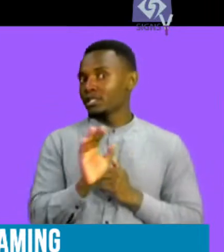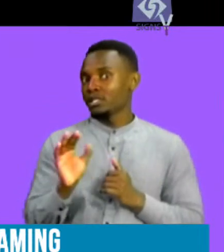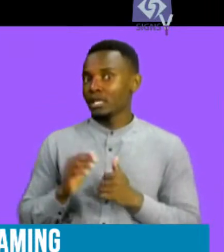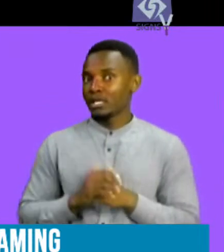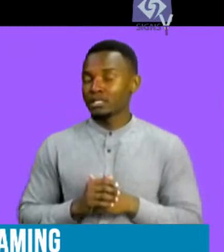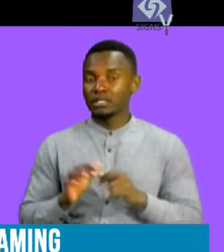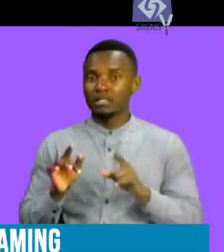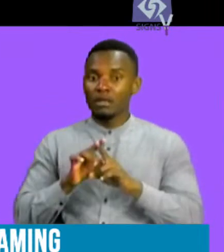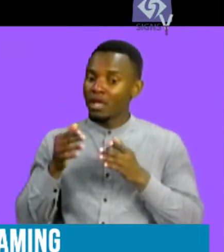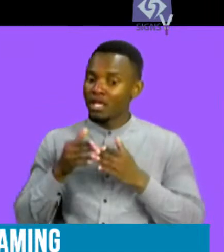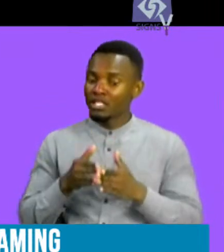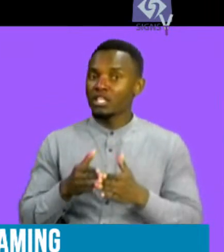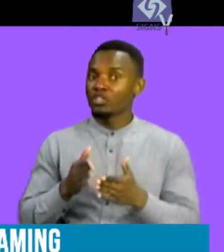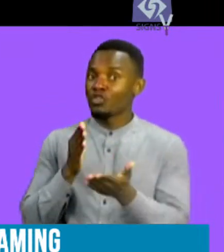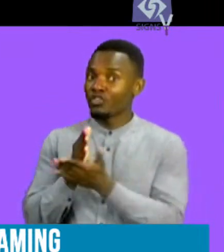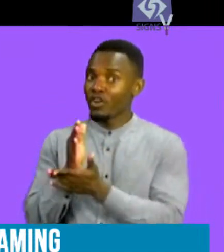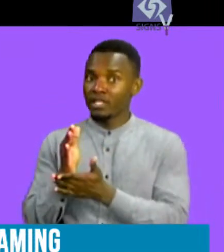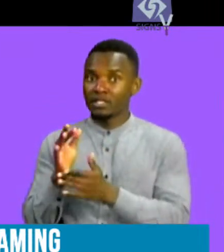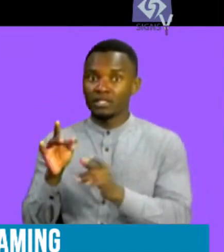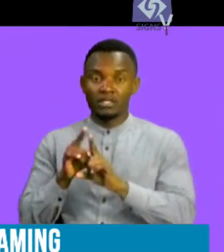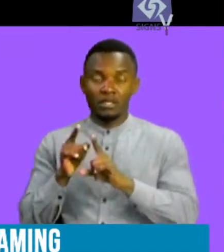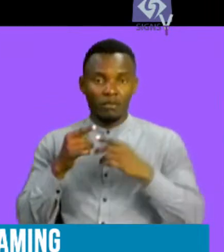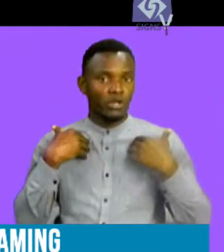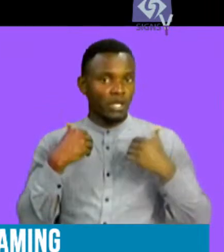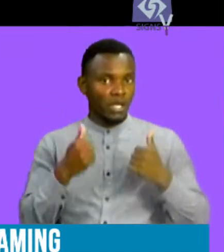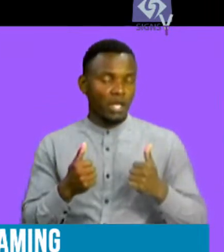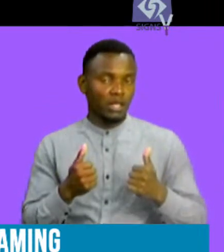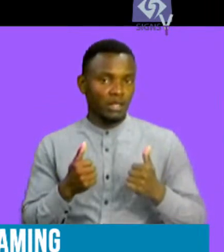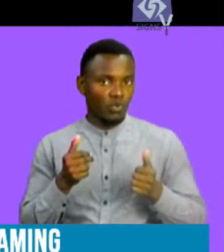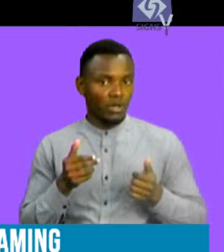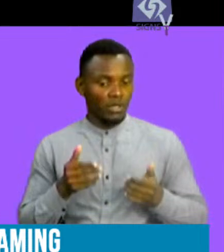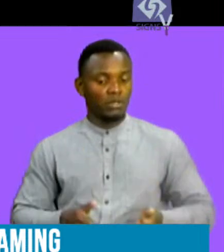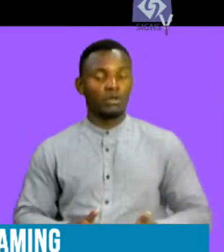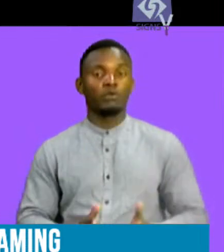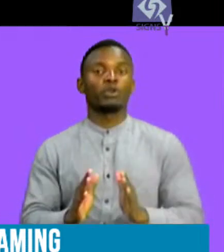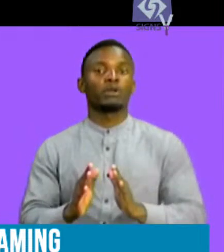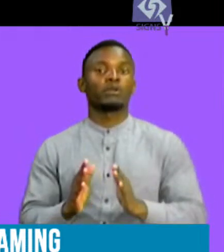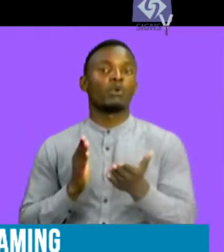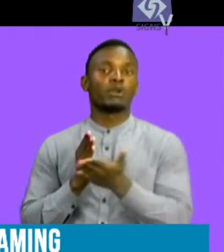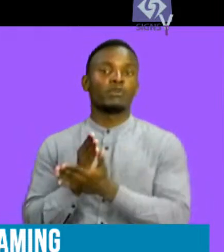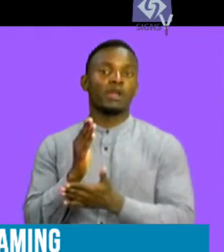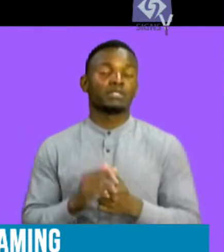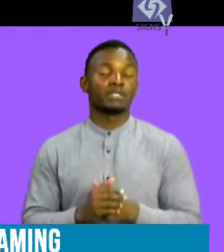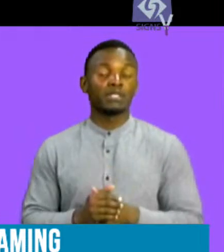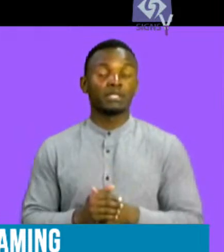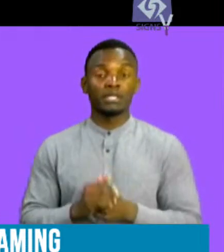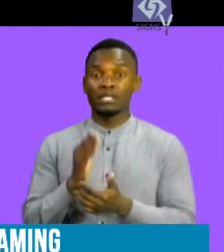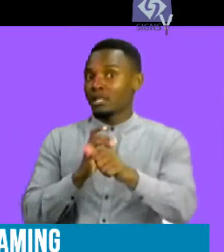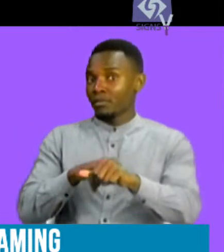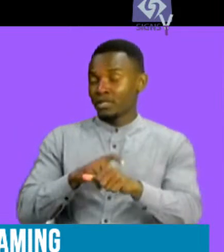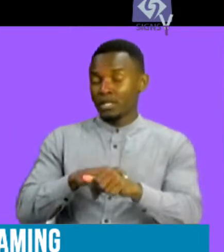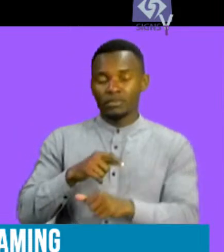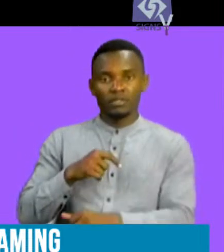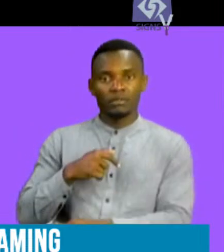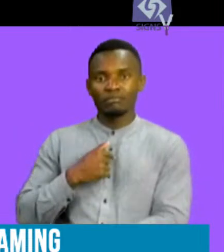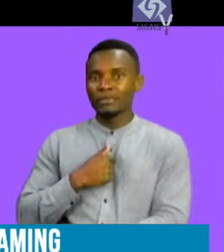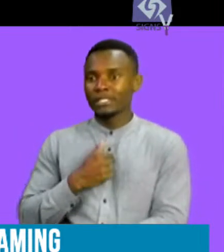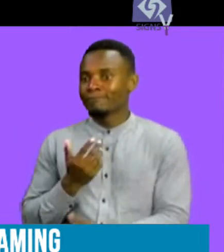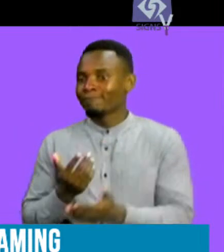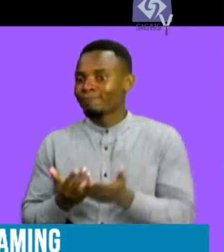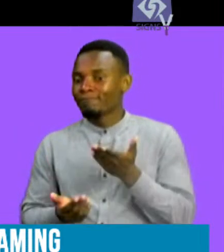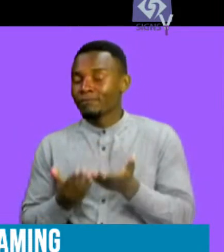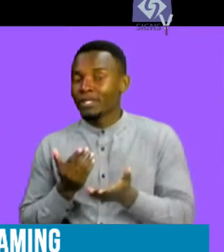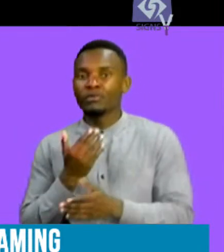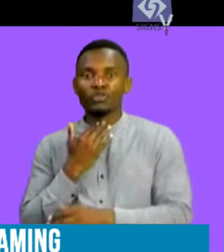sexual rights and reproductive rights. Yeah. And so sometimes I would want to look at persons with disabilities